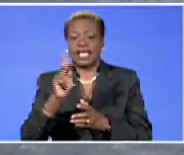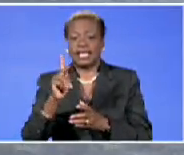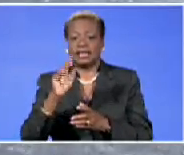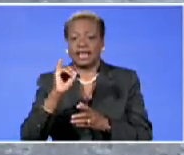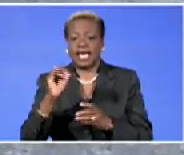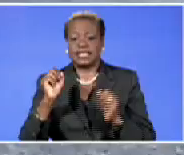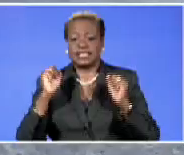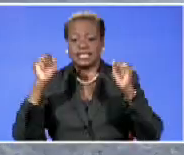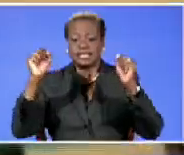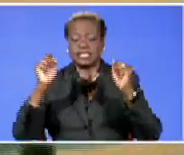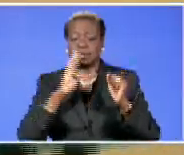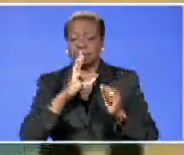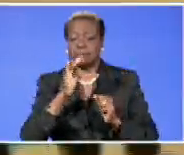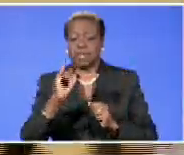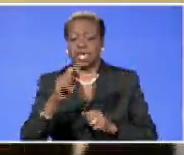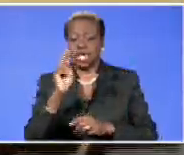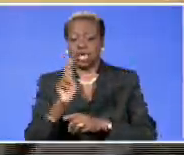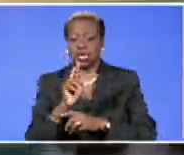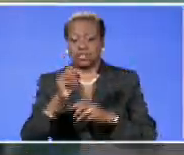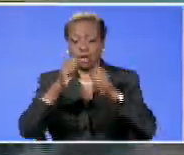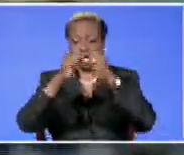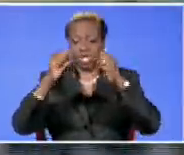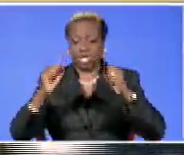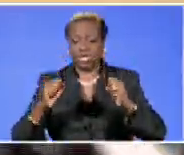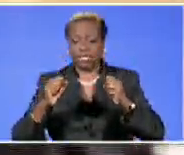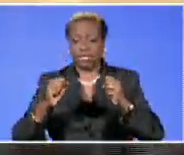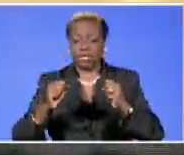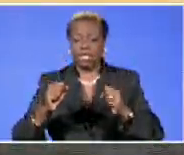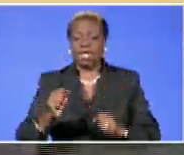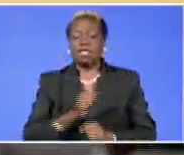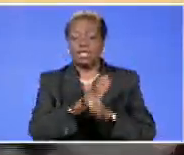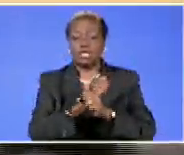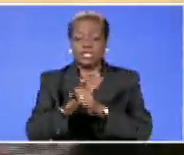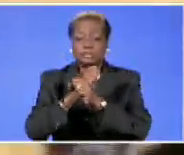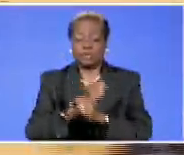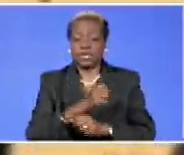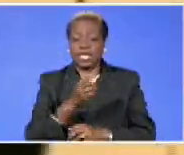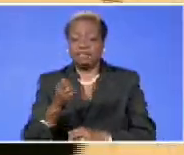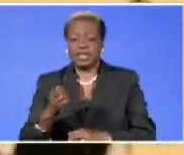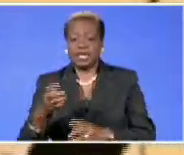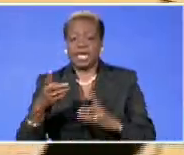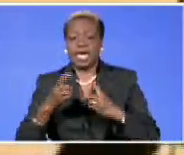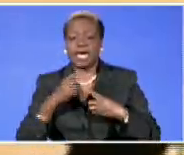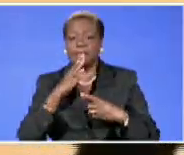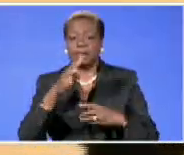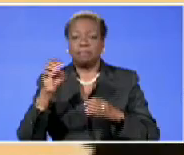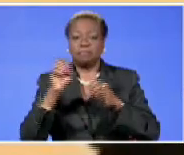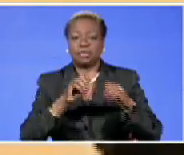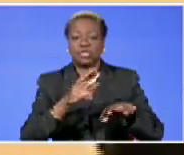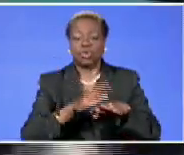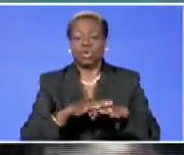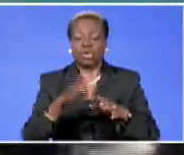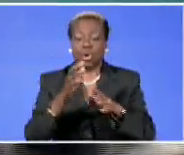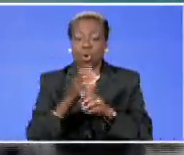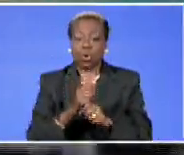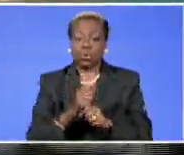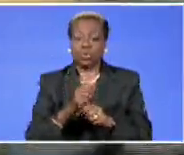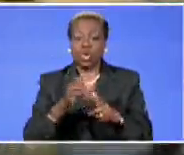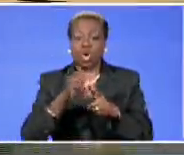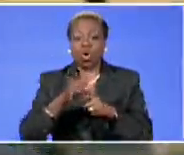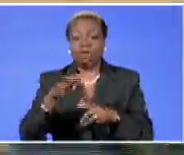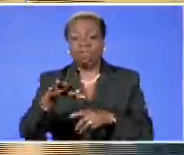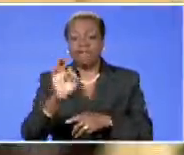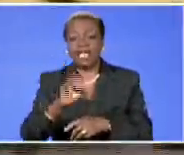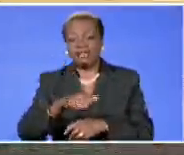being used as a shelter, sporting events that were supposed to be held in that facility have either been put on hold or forced to find another venue. And as